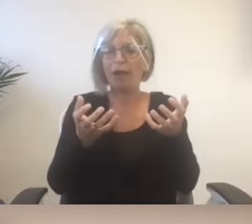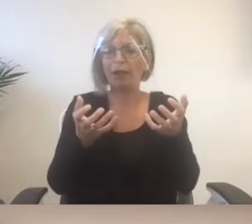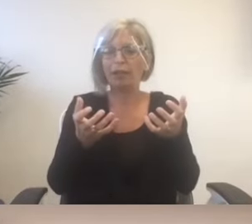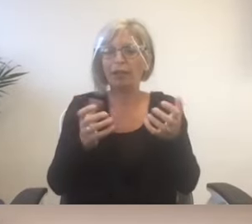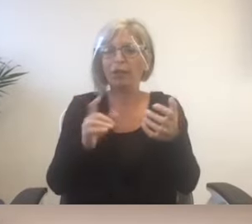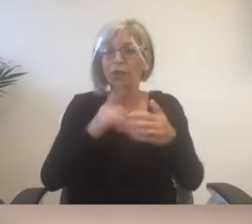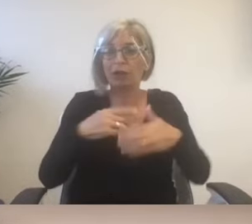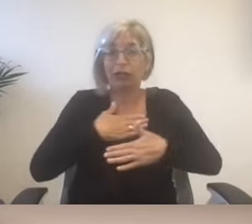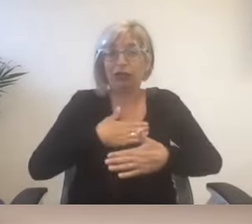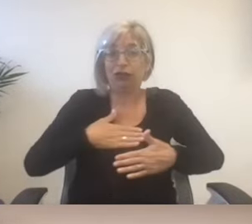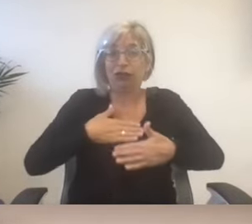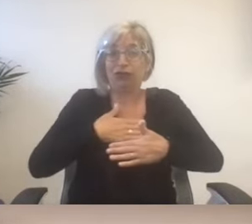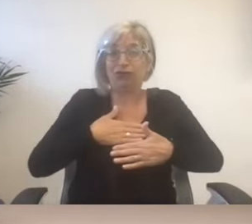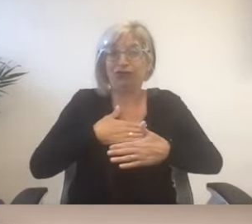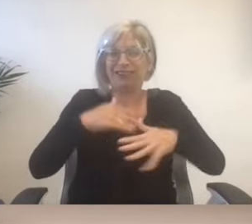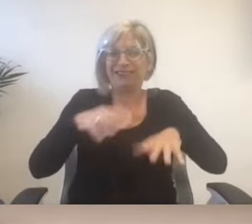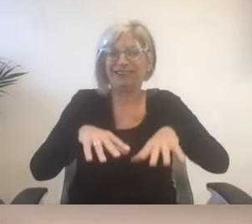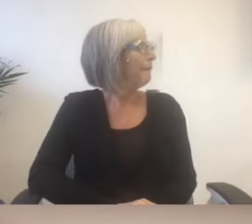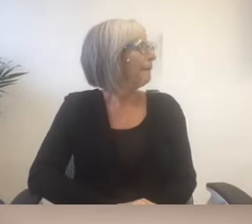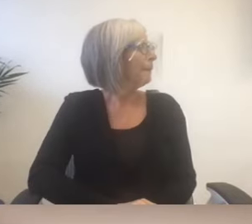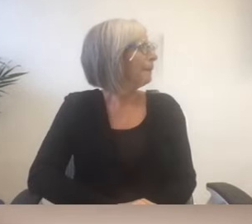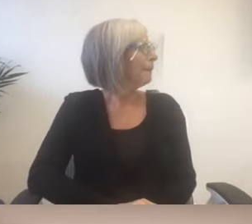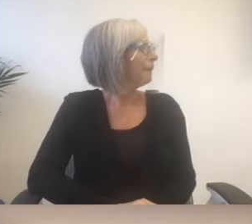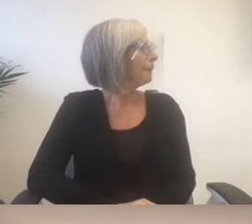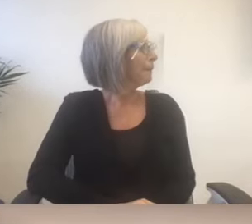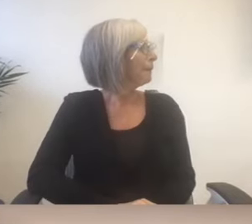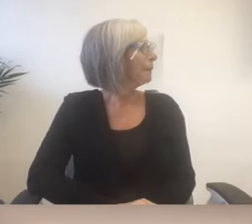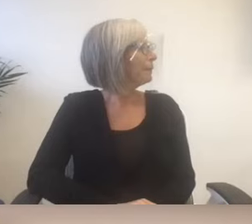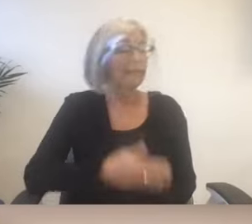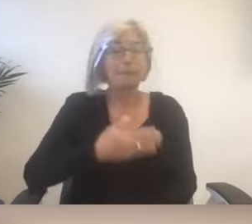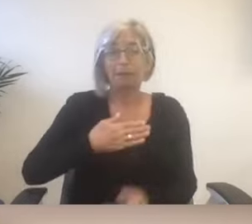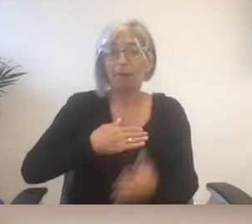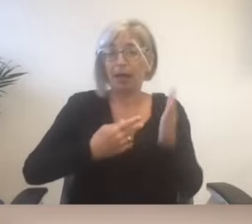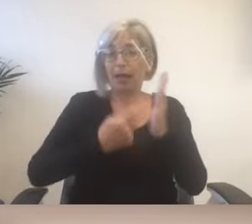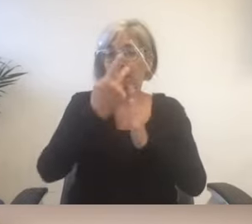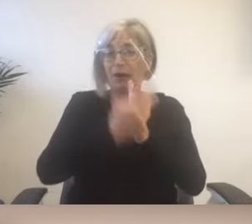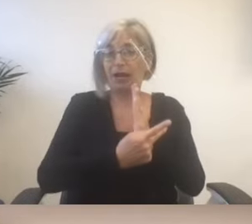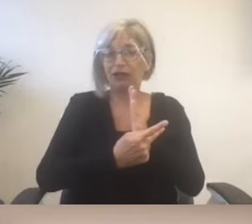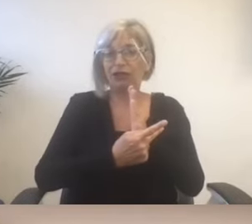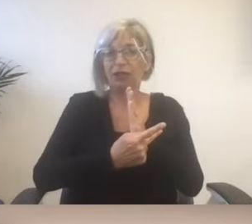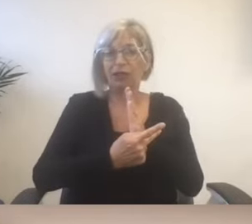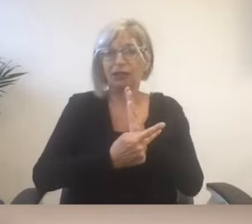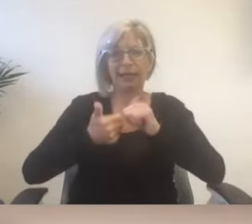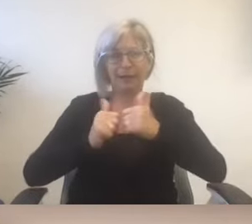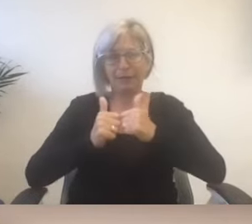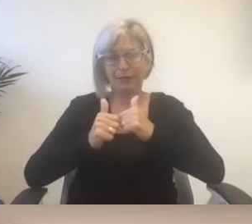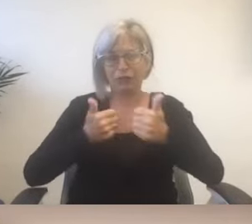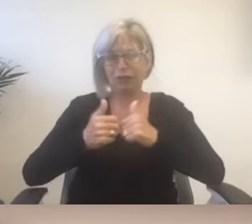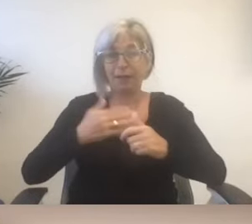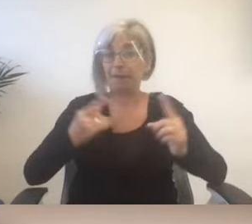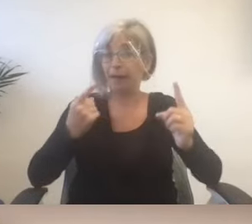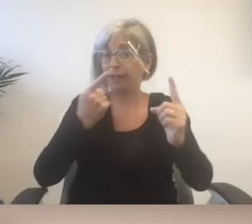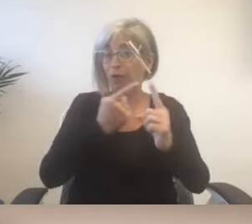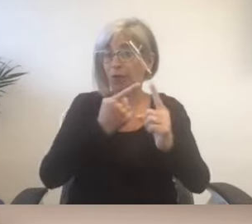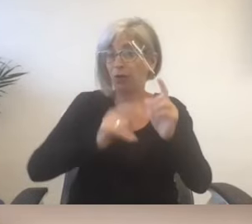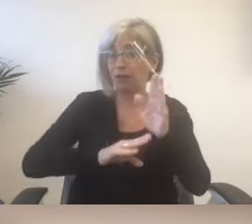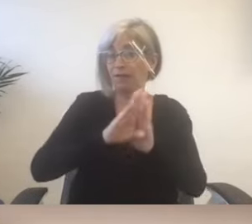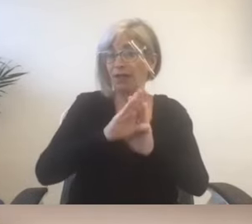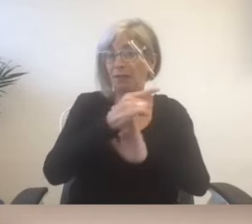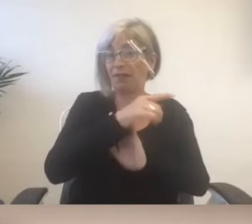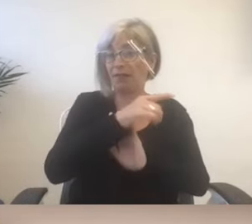really enjoyed taking this first quarter, and it's been amazing. My project was the Swoosh cycling tracker. So my goal of developing